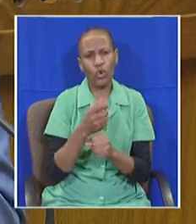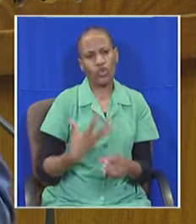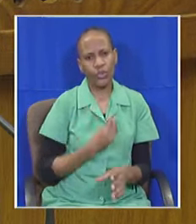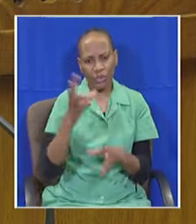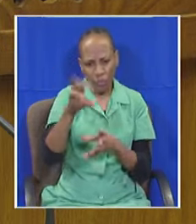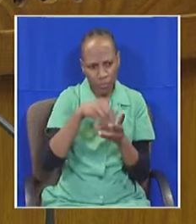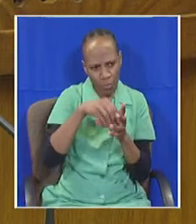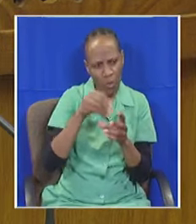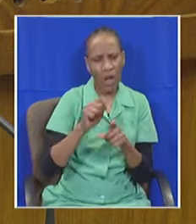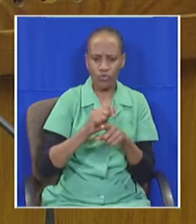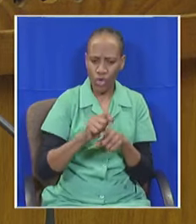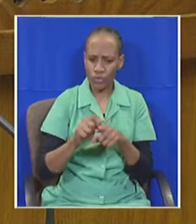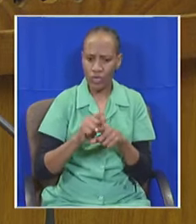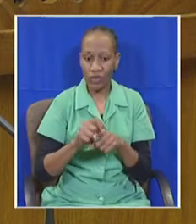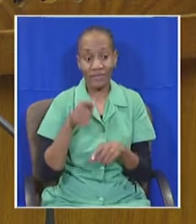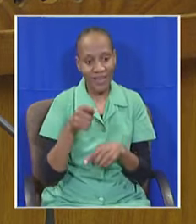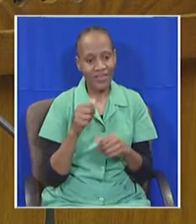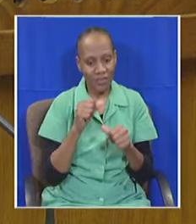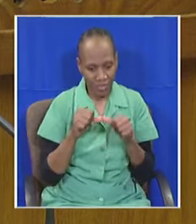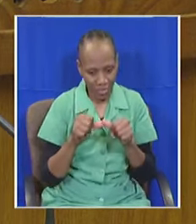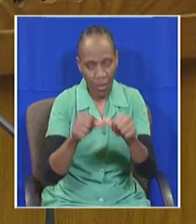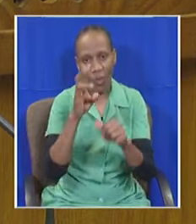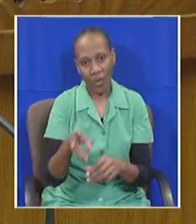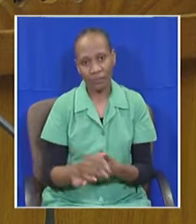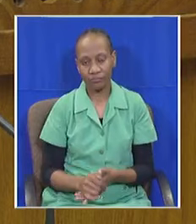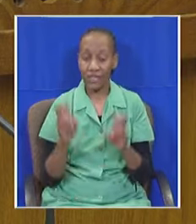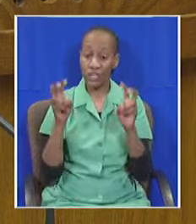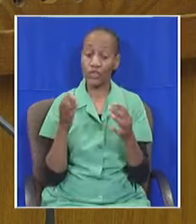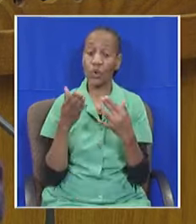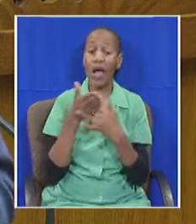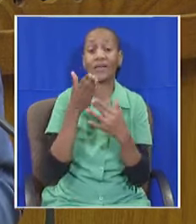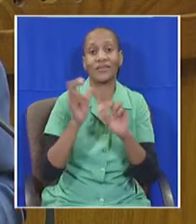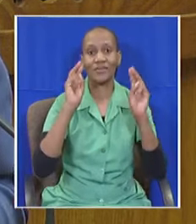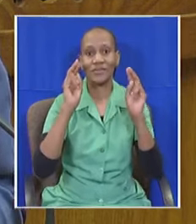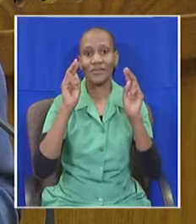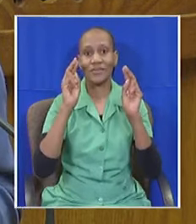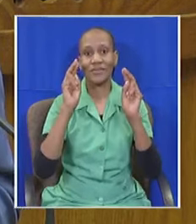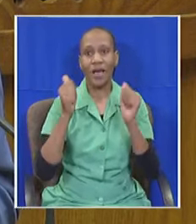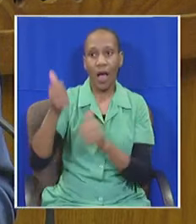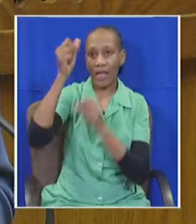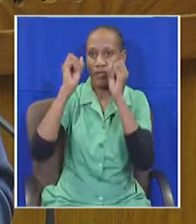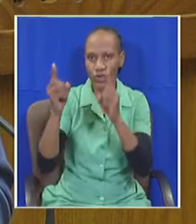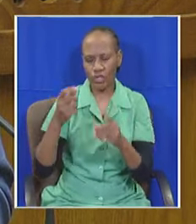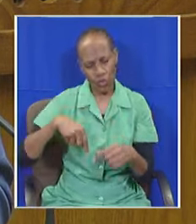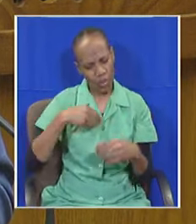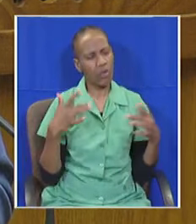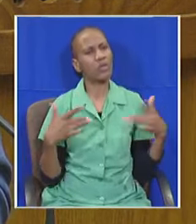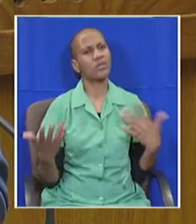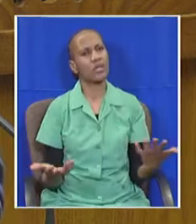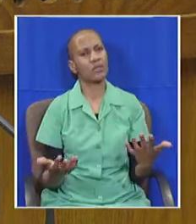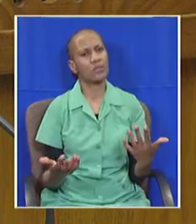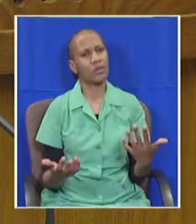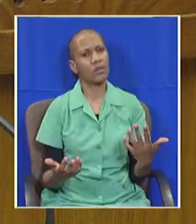that this trend will grow steadily. On the issue of access to higher education, we have been concerned, of course, about our poor